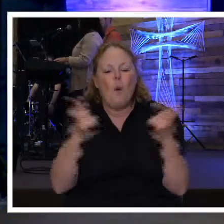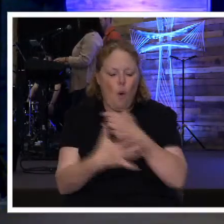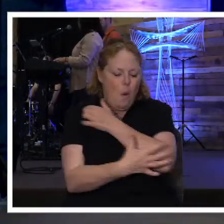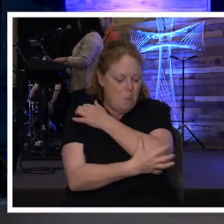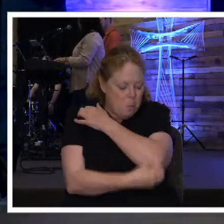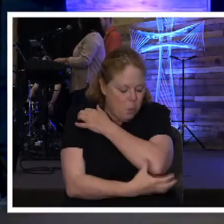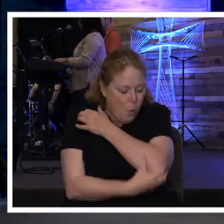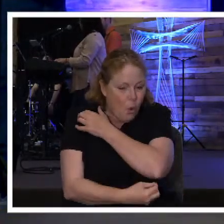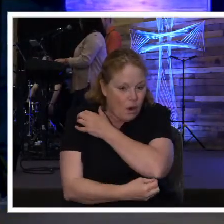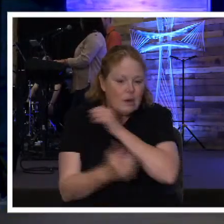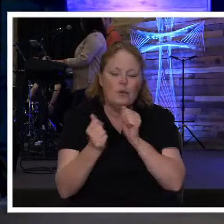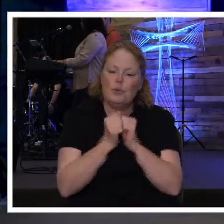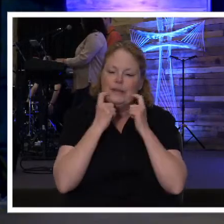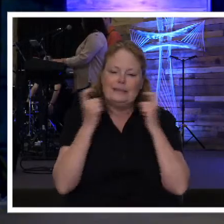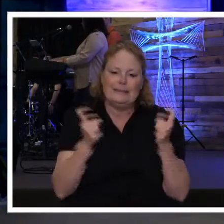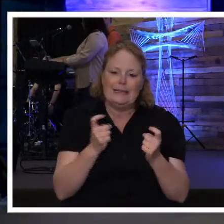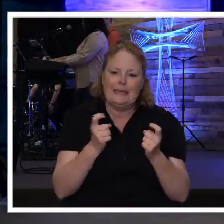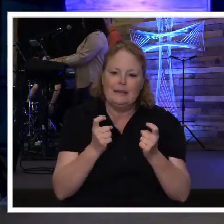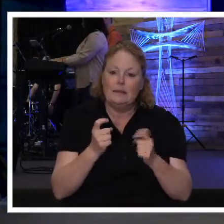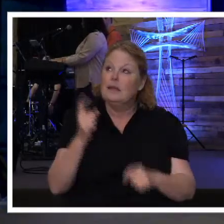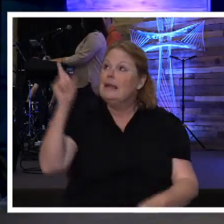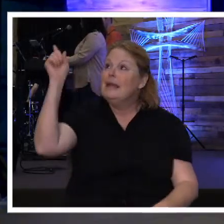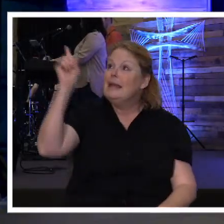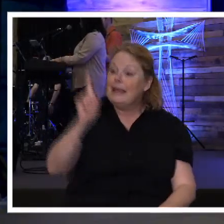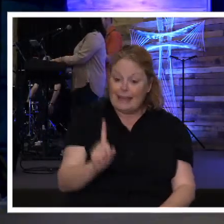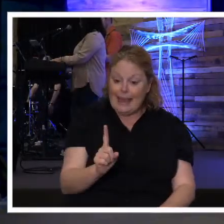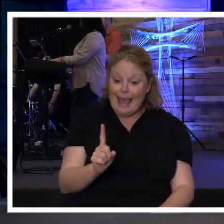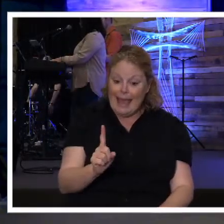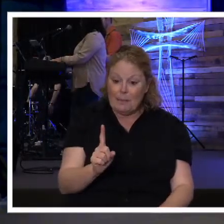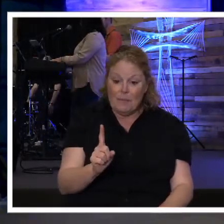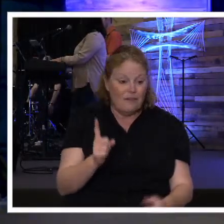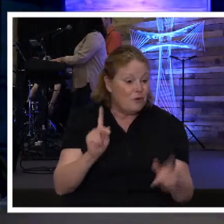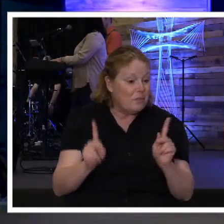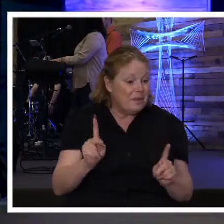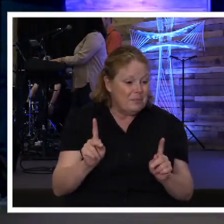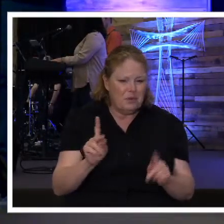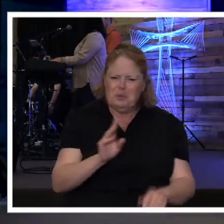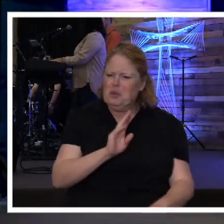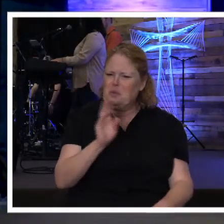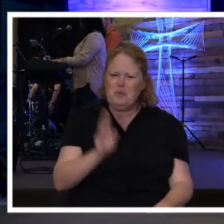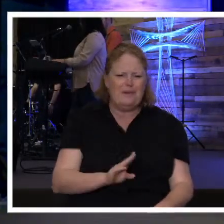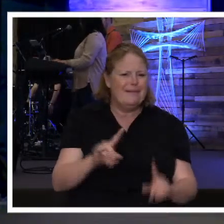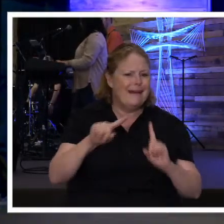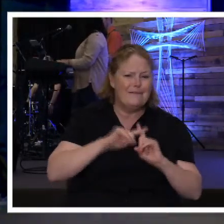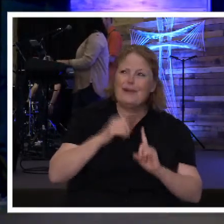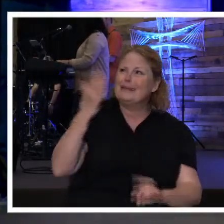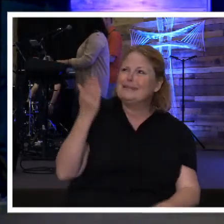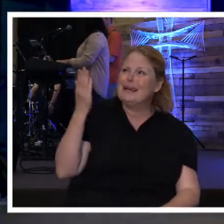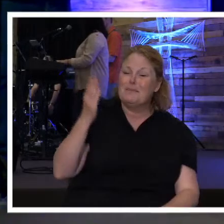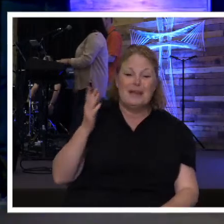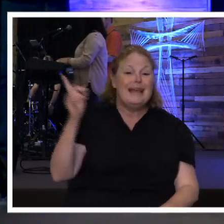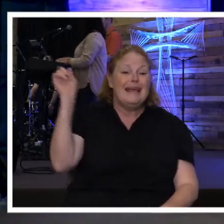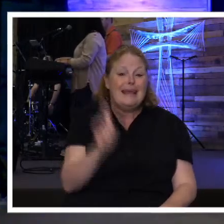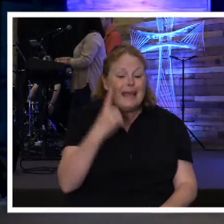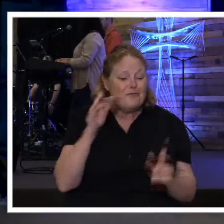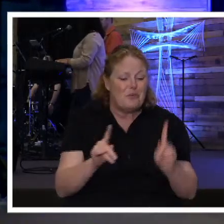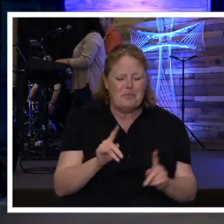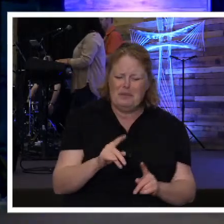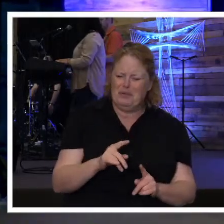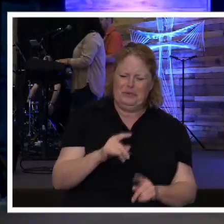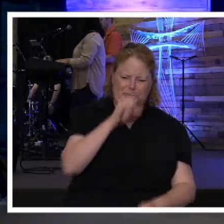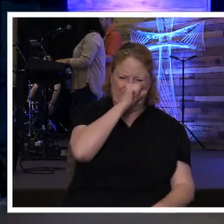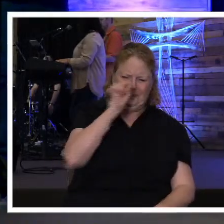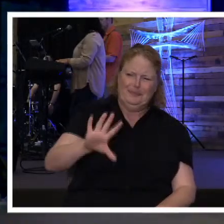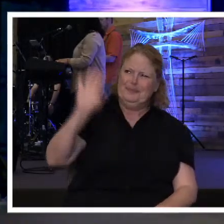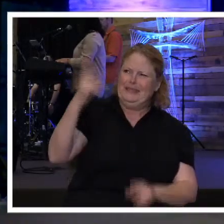came to love that would never expect it or never receive it, would never appreciate it or never say a good word about him.